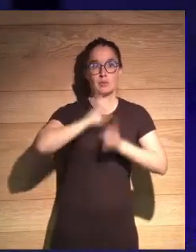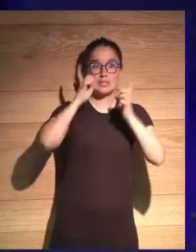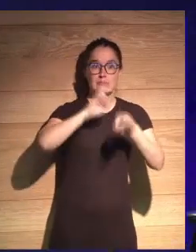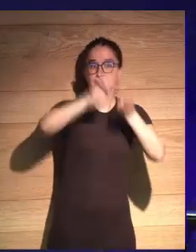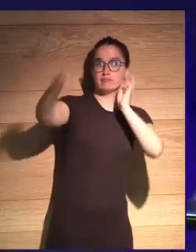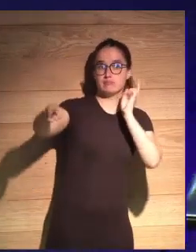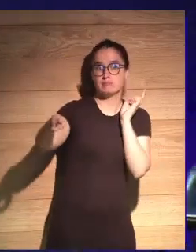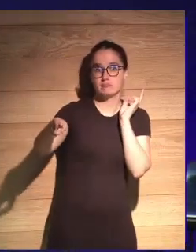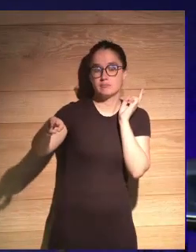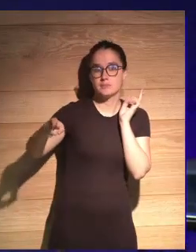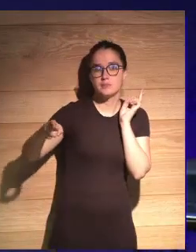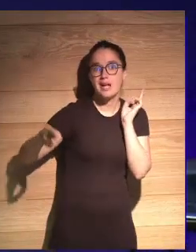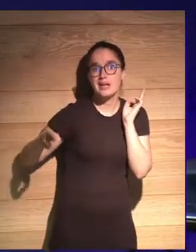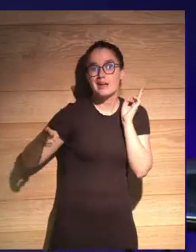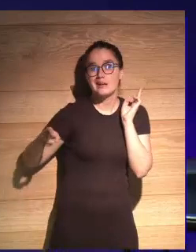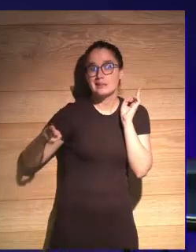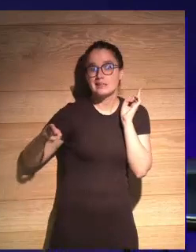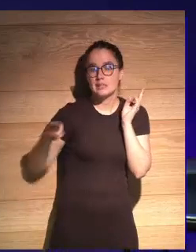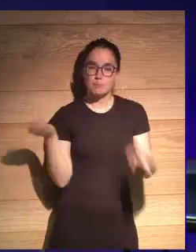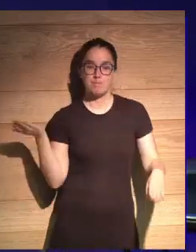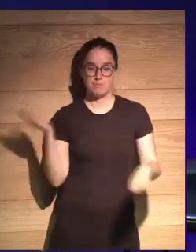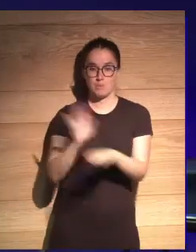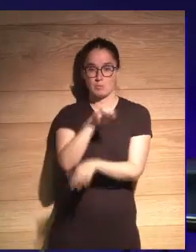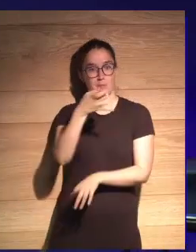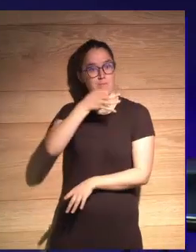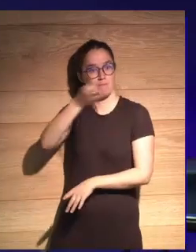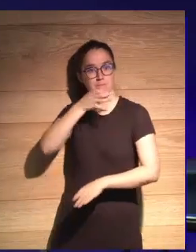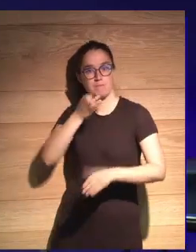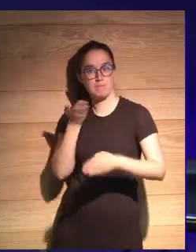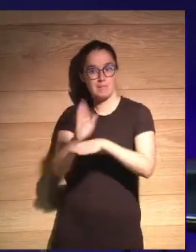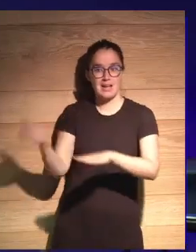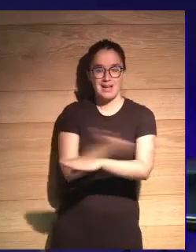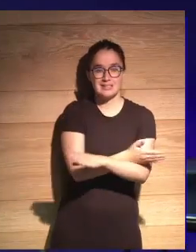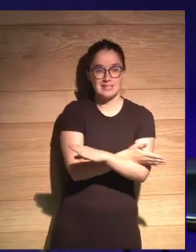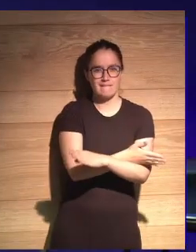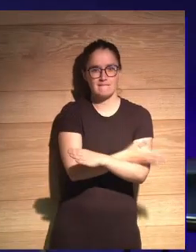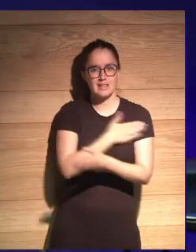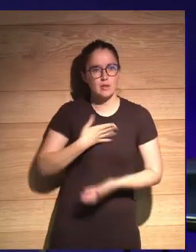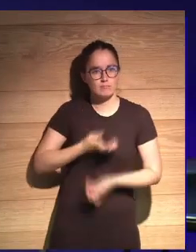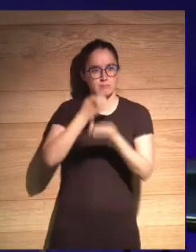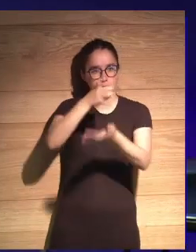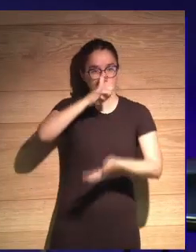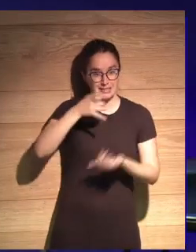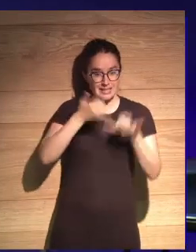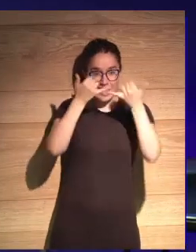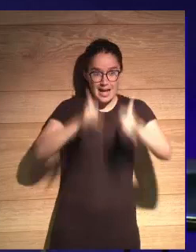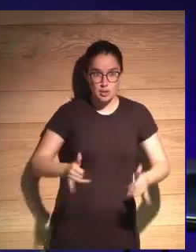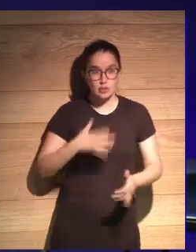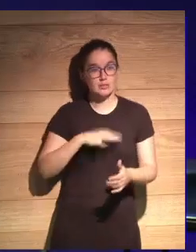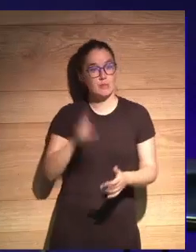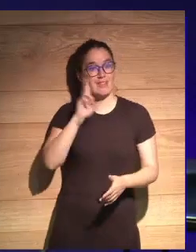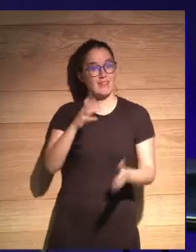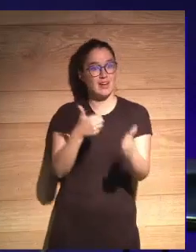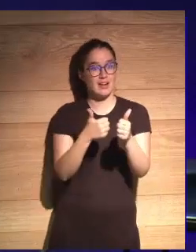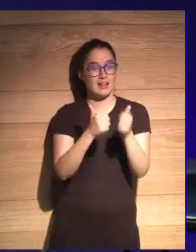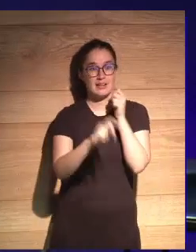I enter the industry? Well, we'll answer also these questions. And before I introduce the first presenter, let